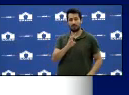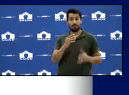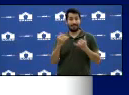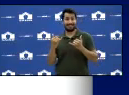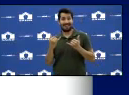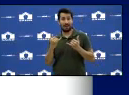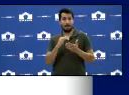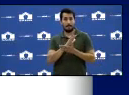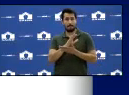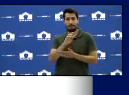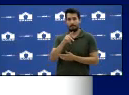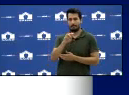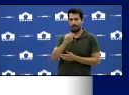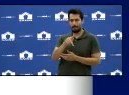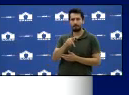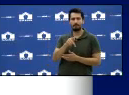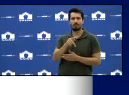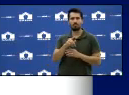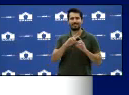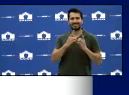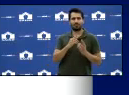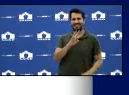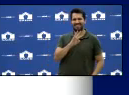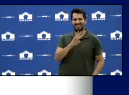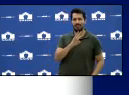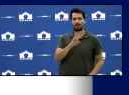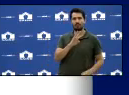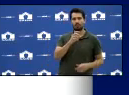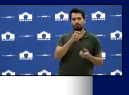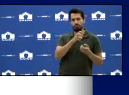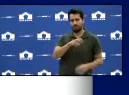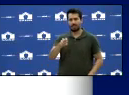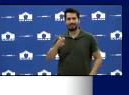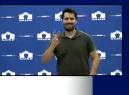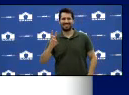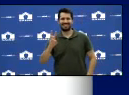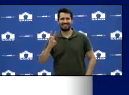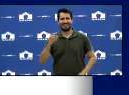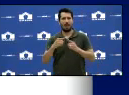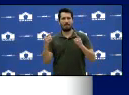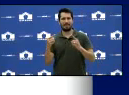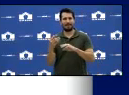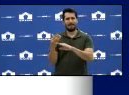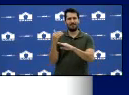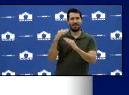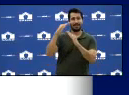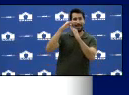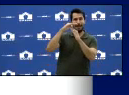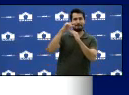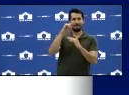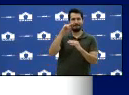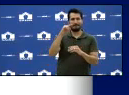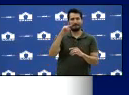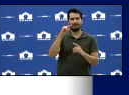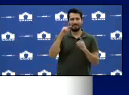map falls under single member District 7. And so it's kind of the opposite of what happened at the top there.